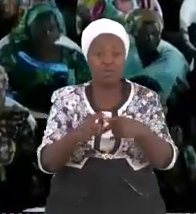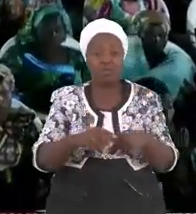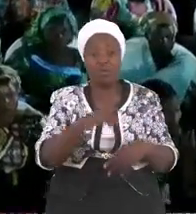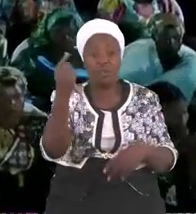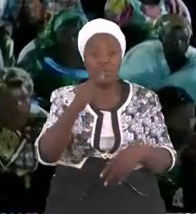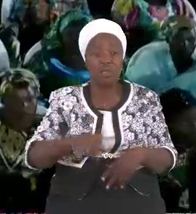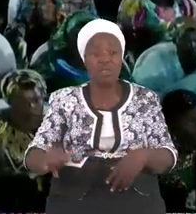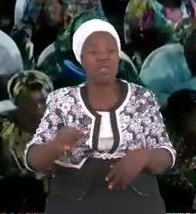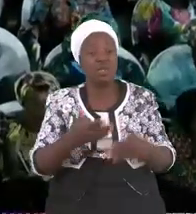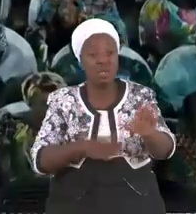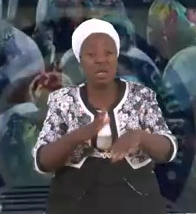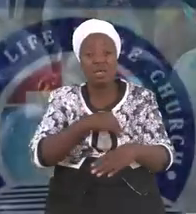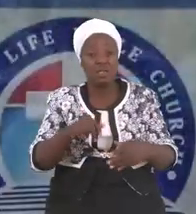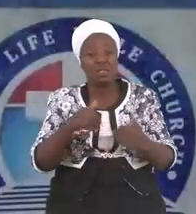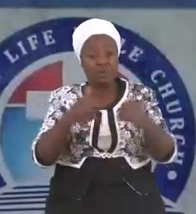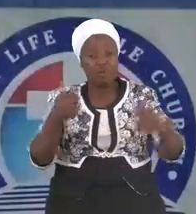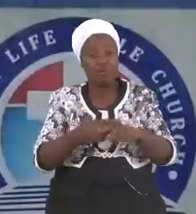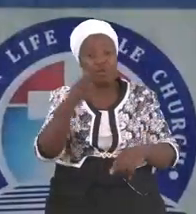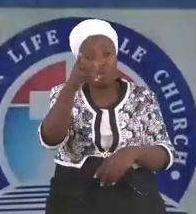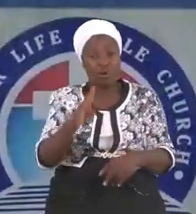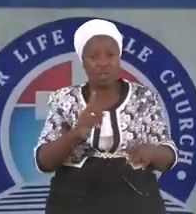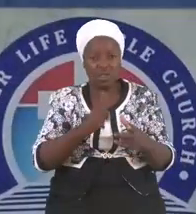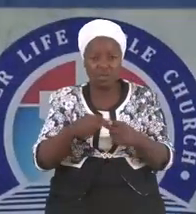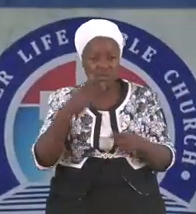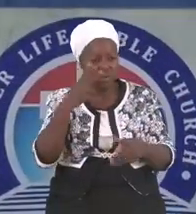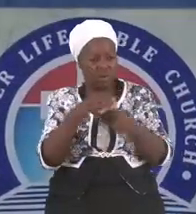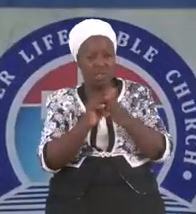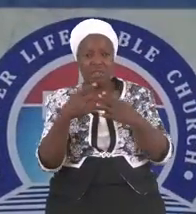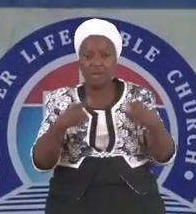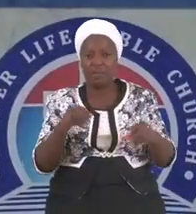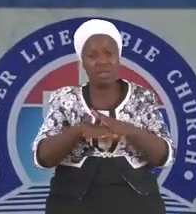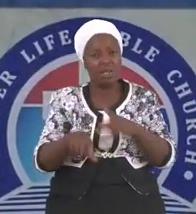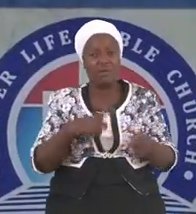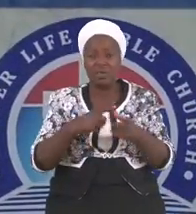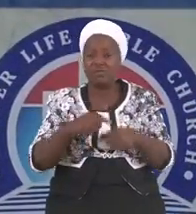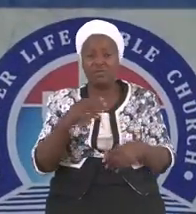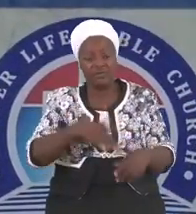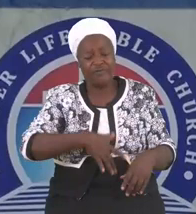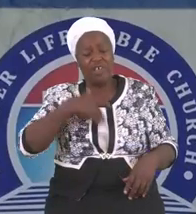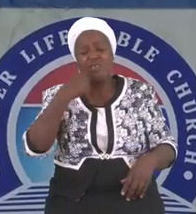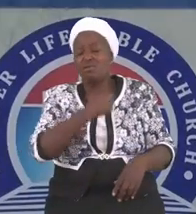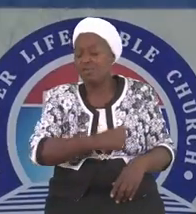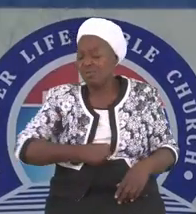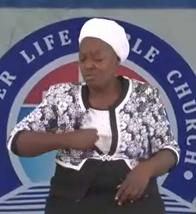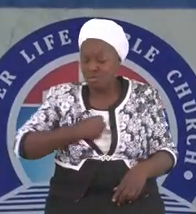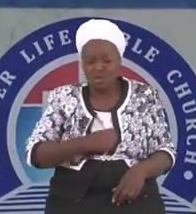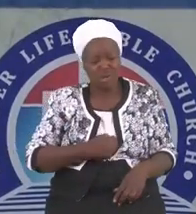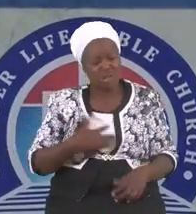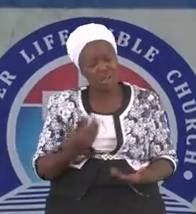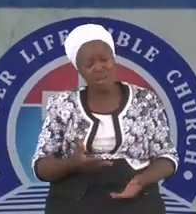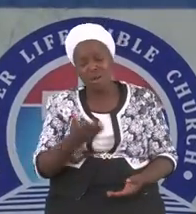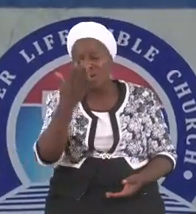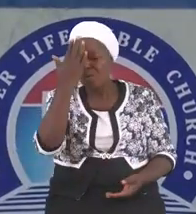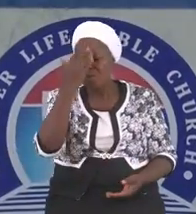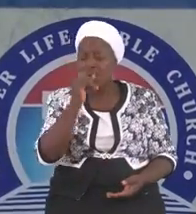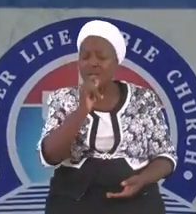from God. Then you see all that is happening in your life. Then you feel sorry. Why am I like this? Christ died